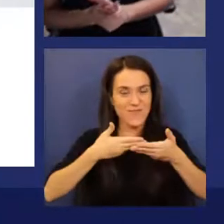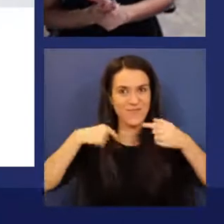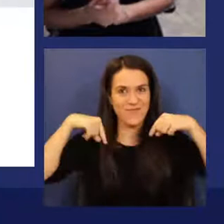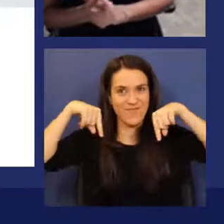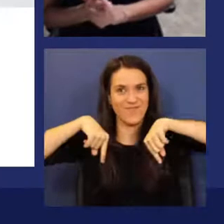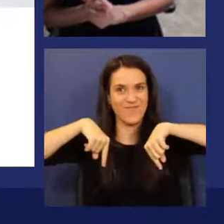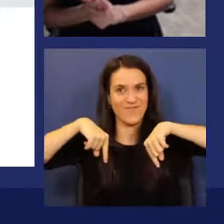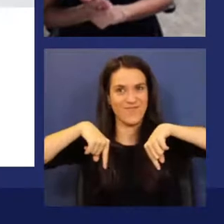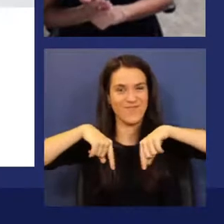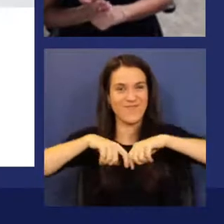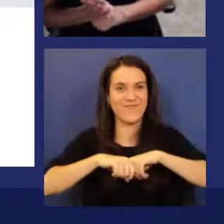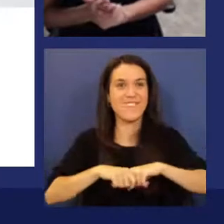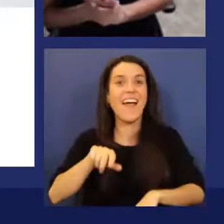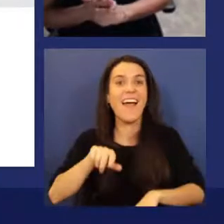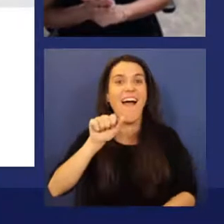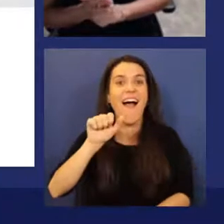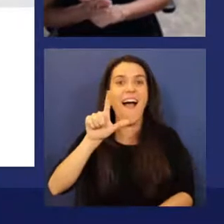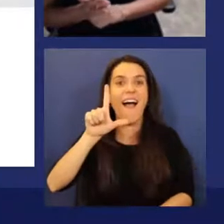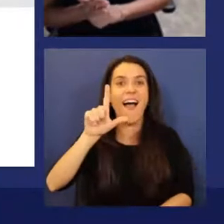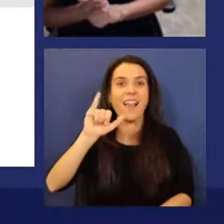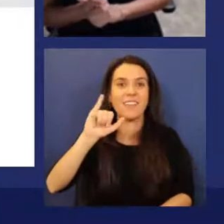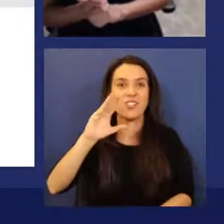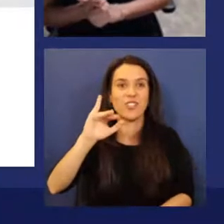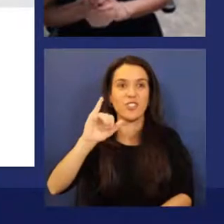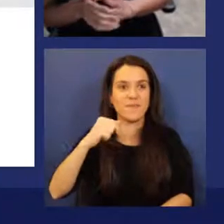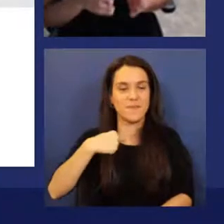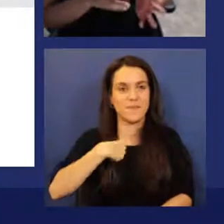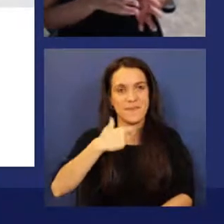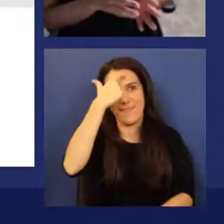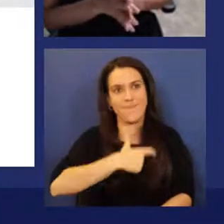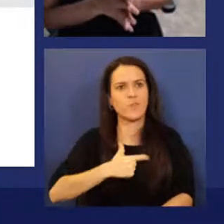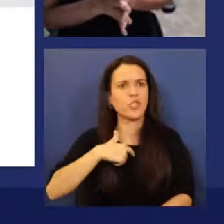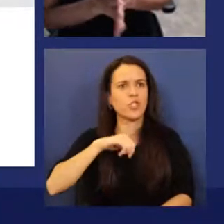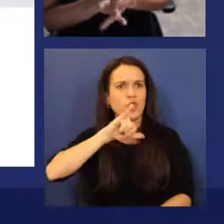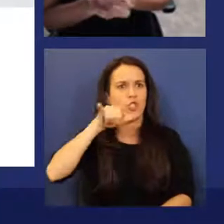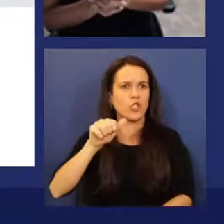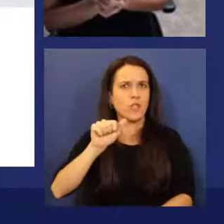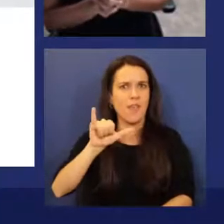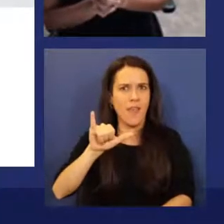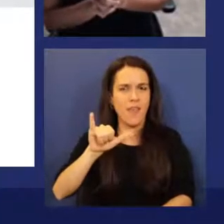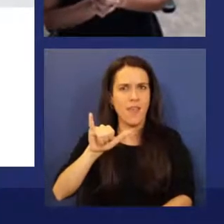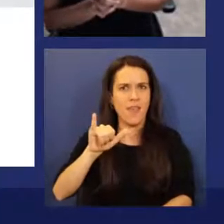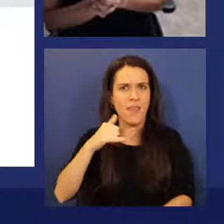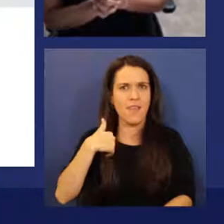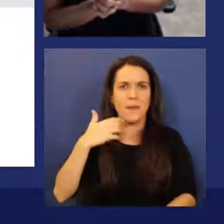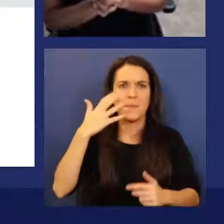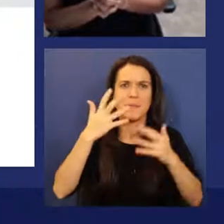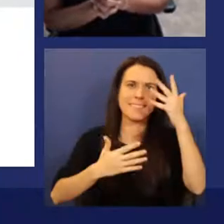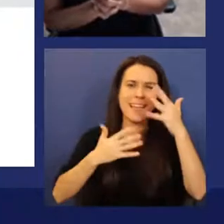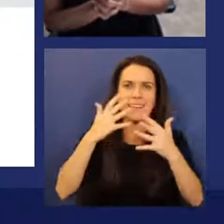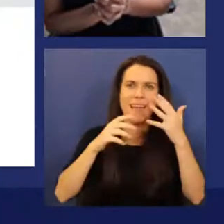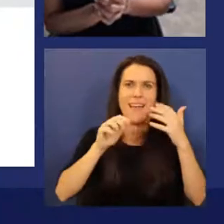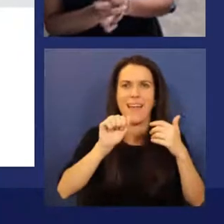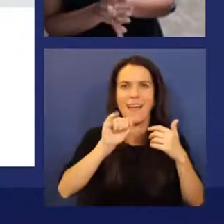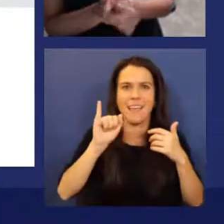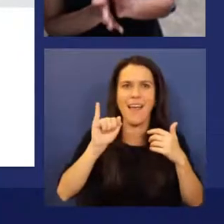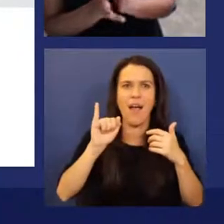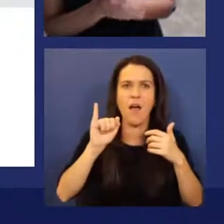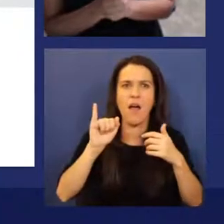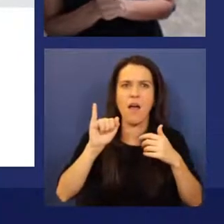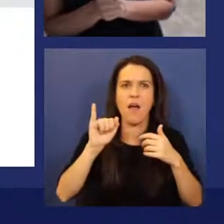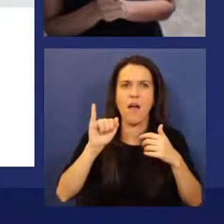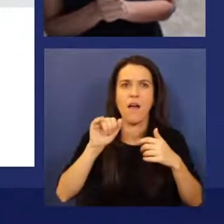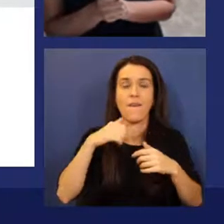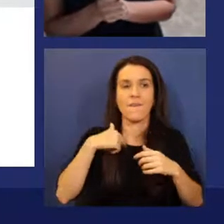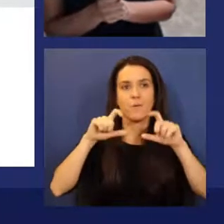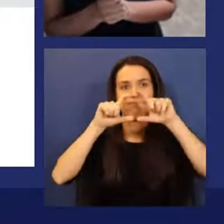As Alicia introduced me, I'm Jay Natarajan, and I lead the data and AI for West Region for Avanade. And prior to